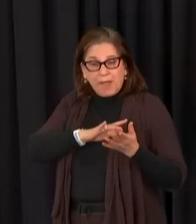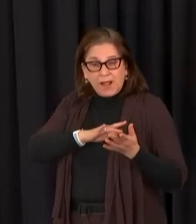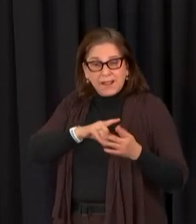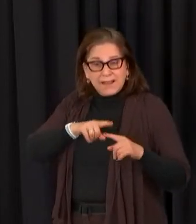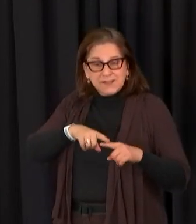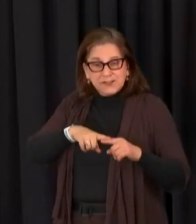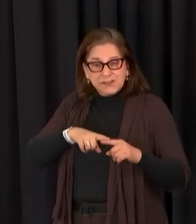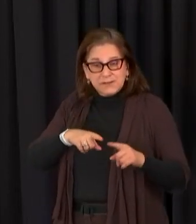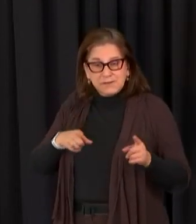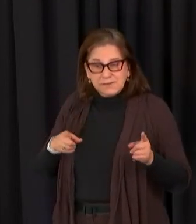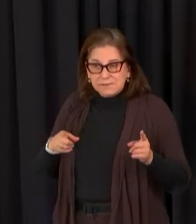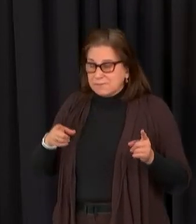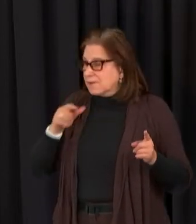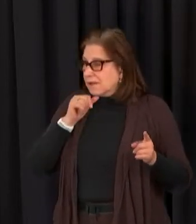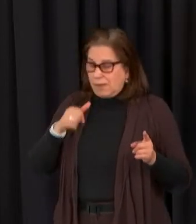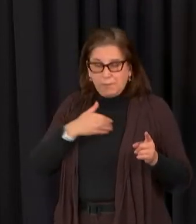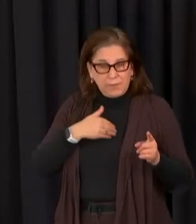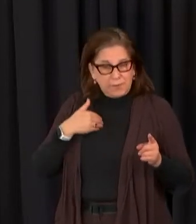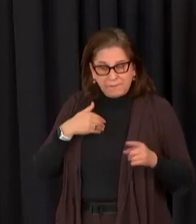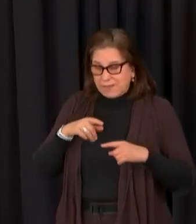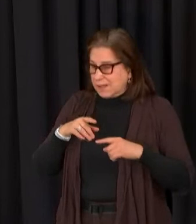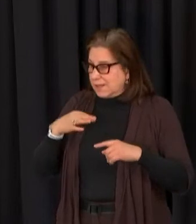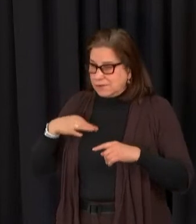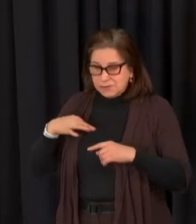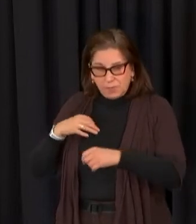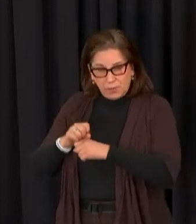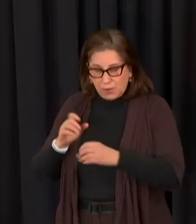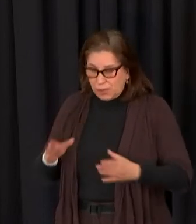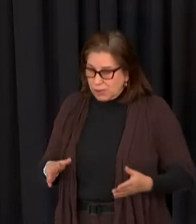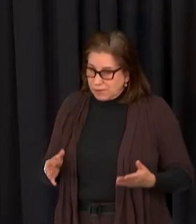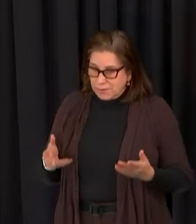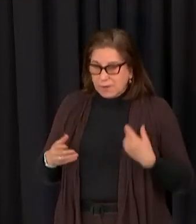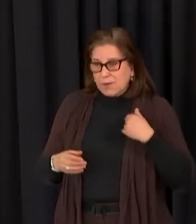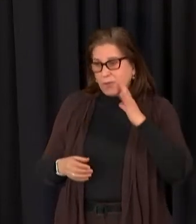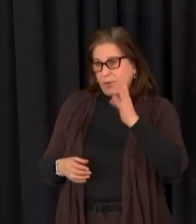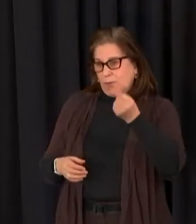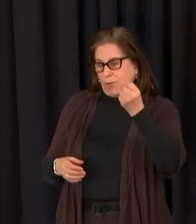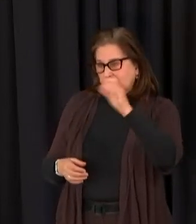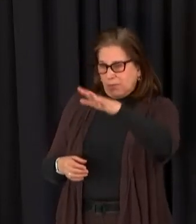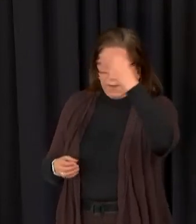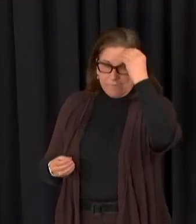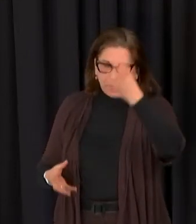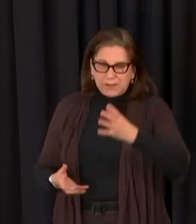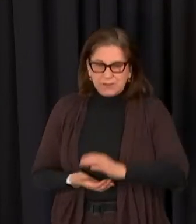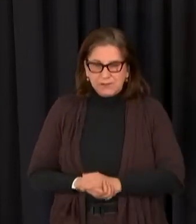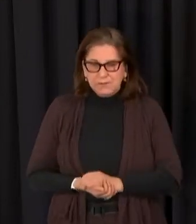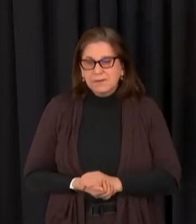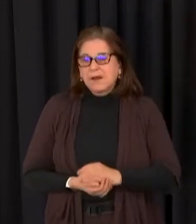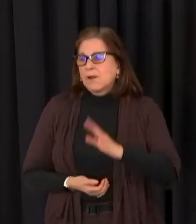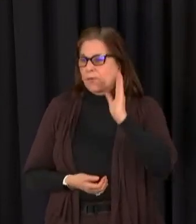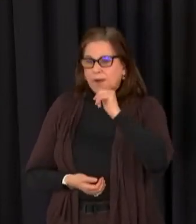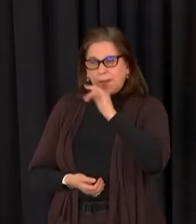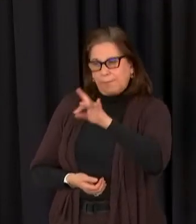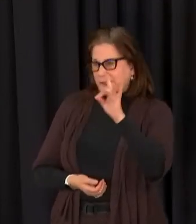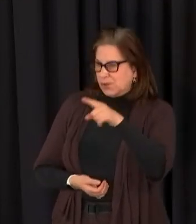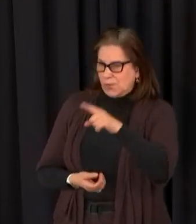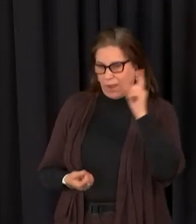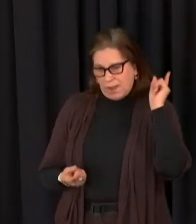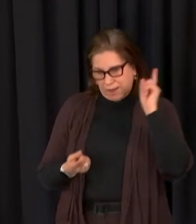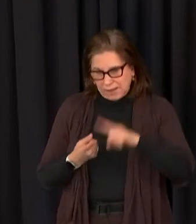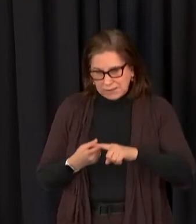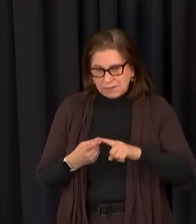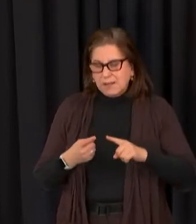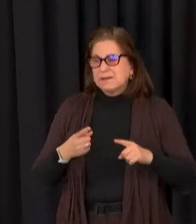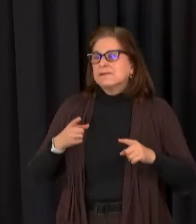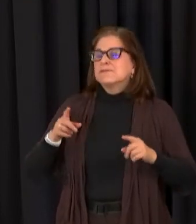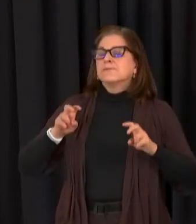of the eligible workforce, if you register, we will have your information, but you will not be selected until we get to your